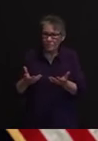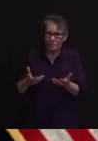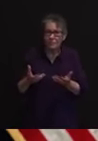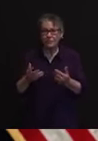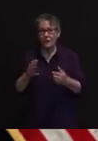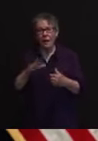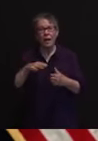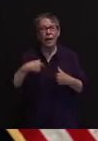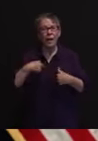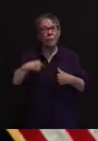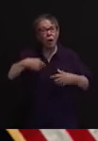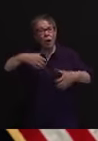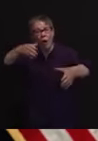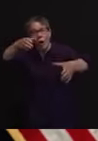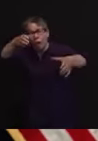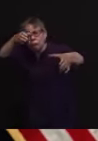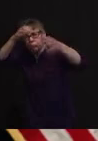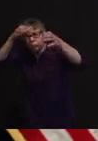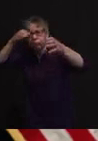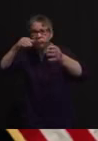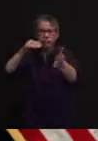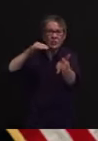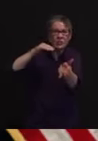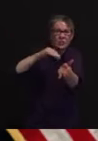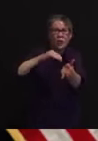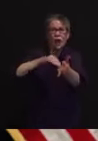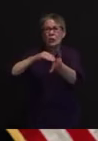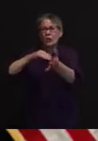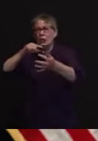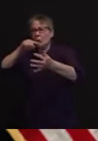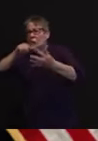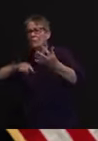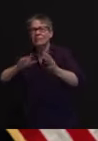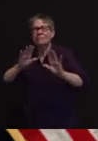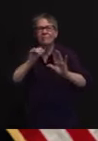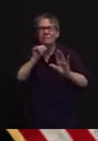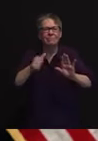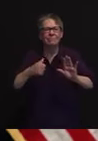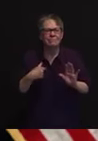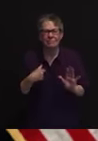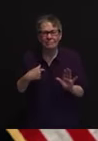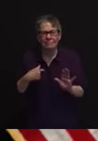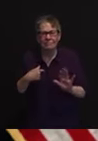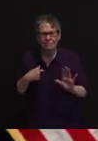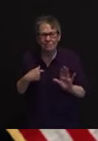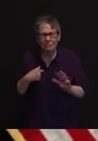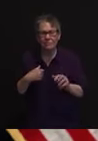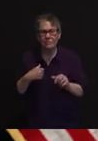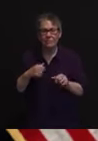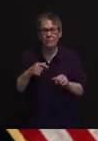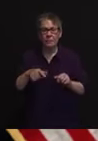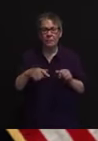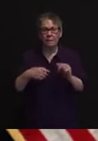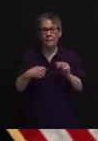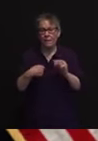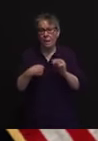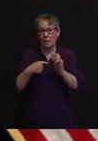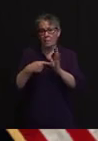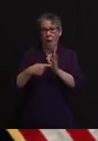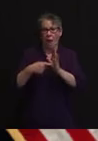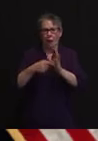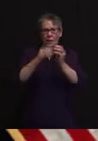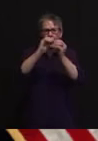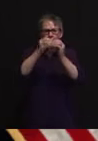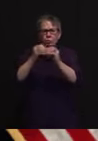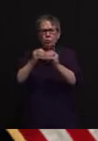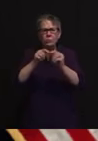of salt, which is why I use the number 36,000. The model that I would say that I would look to more than the others, just one guy's